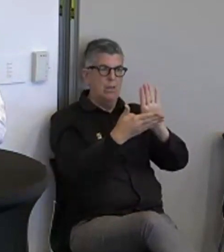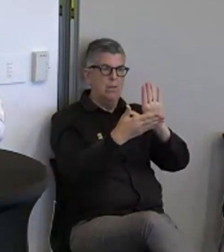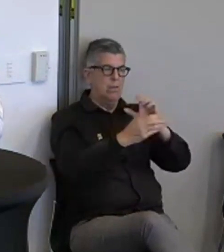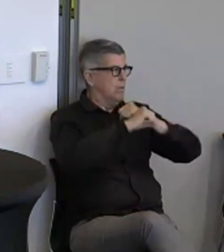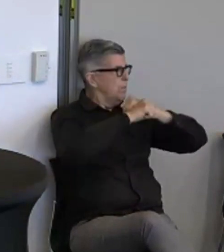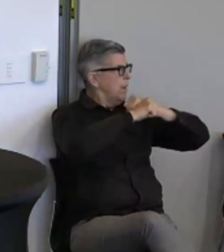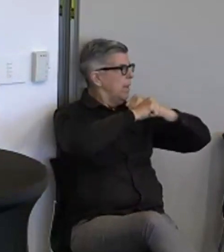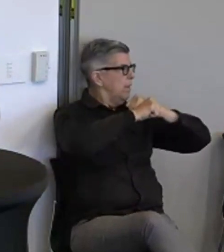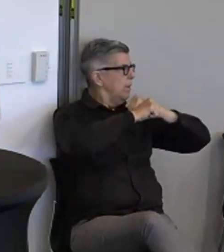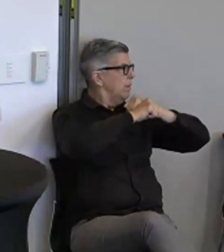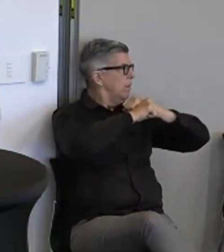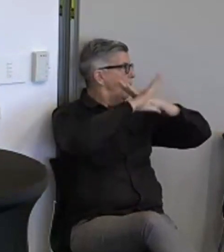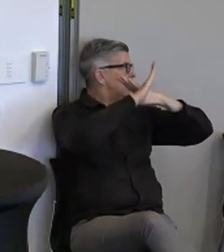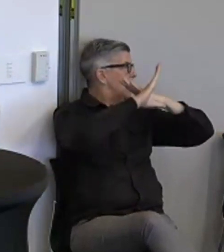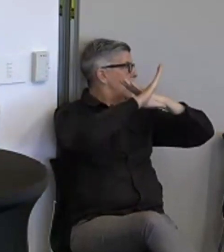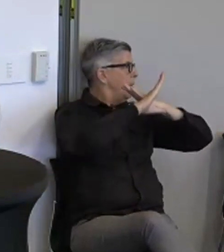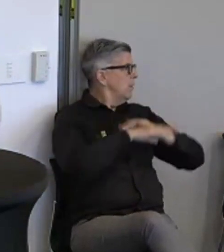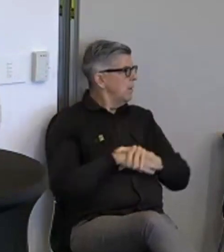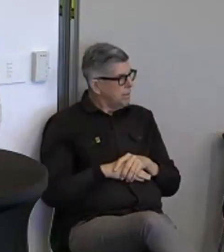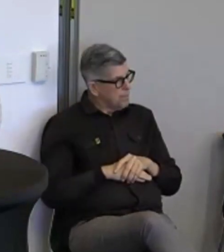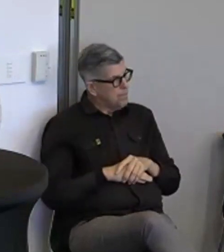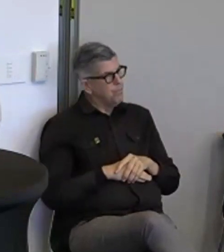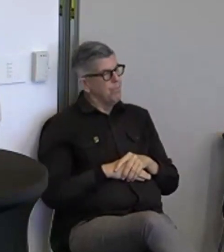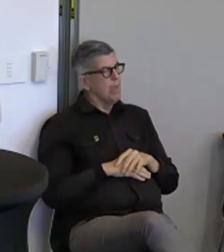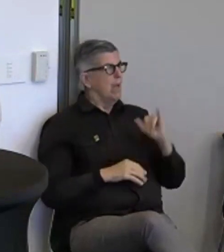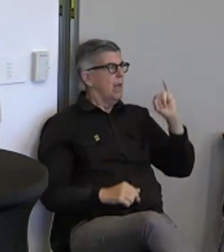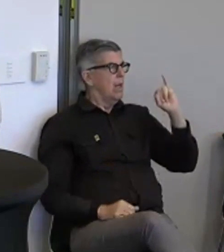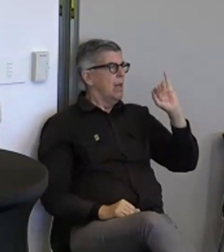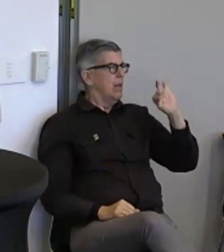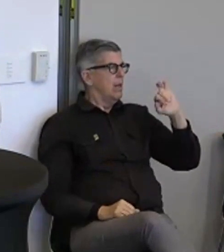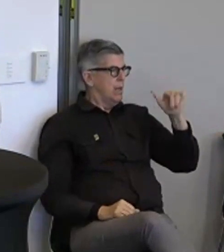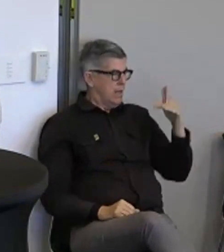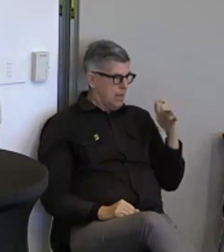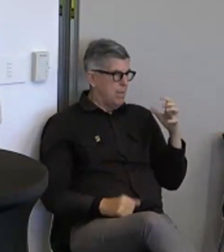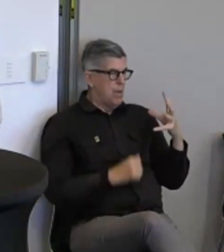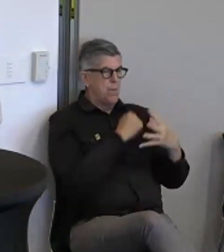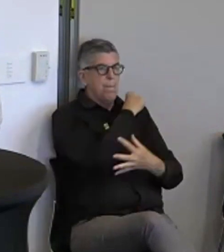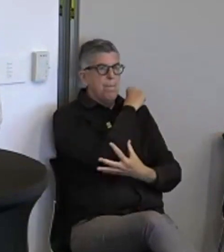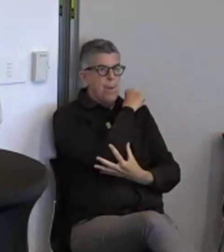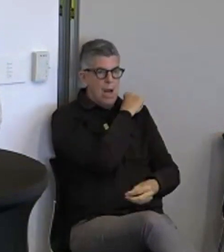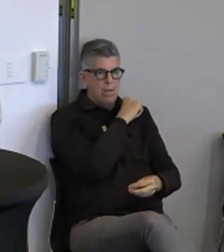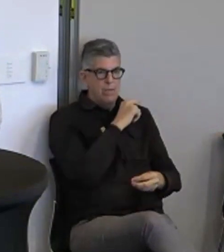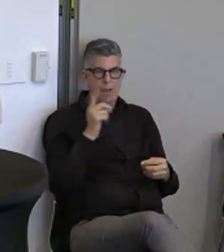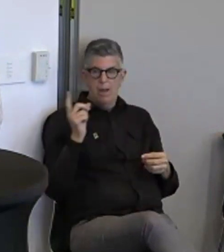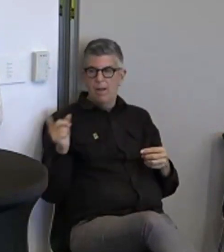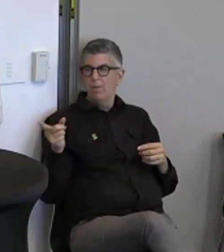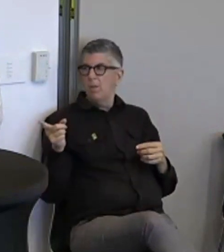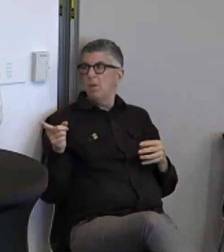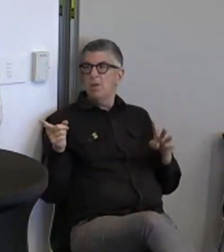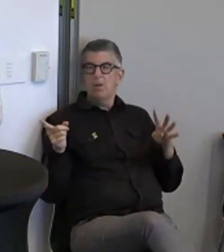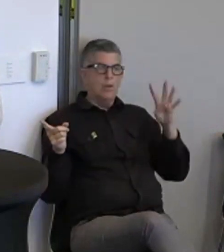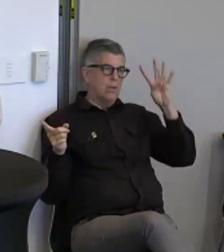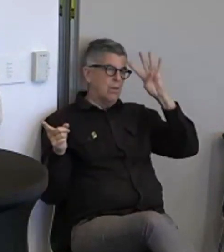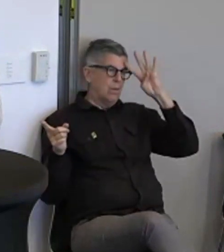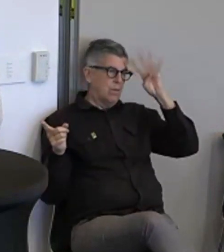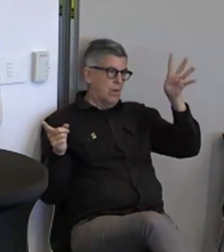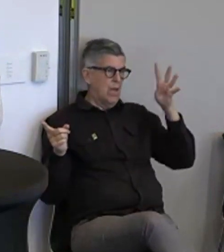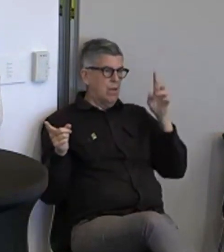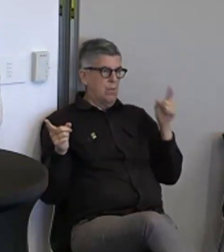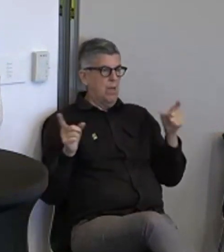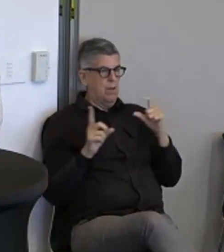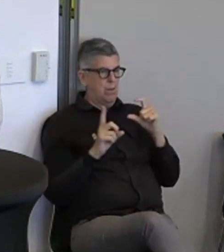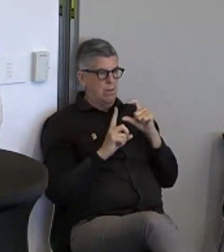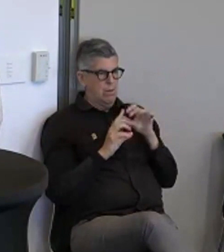barrier. And so image poverty, I think, as you've framed it, I